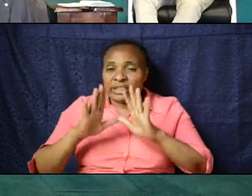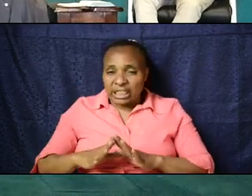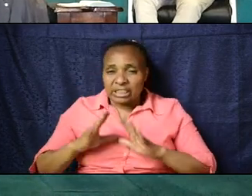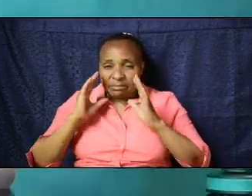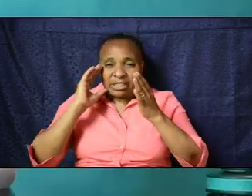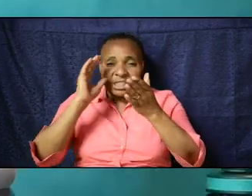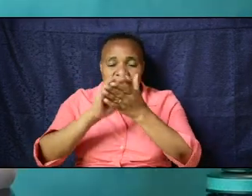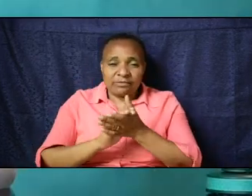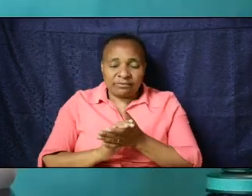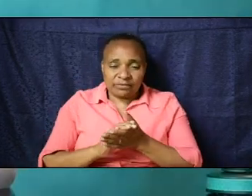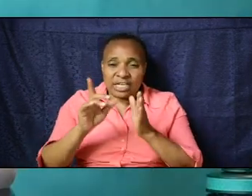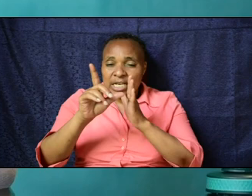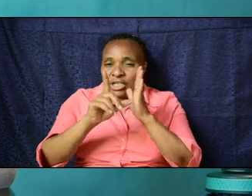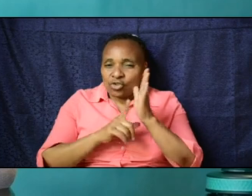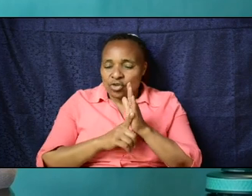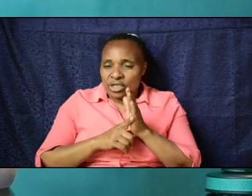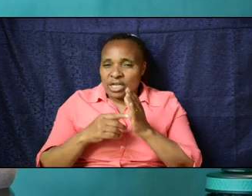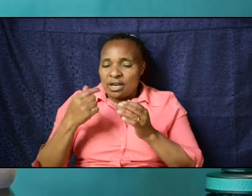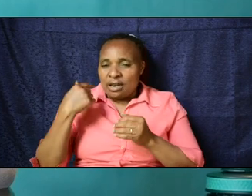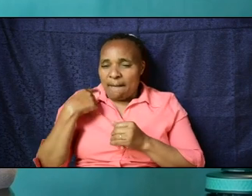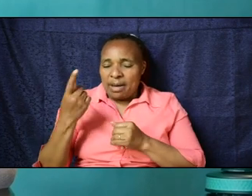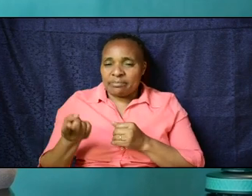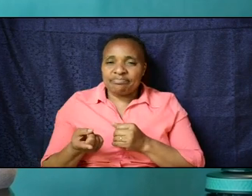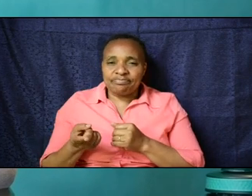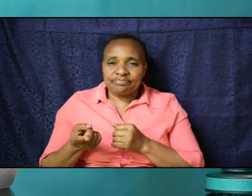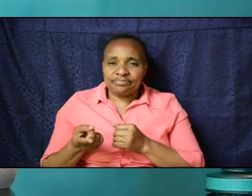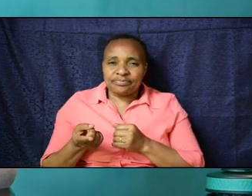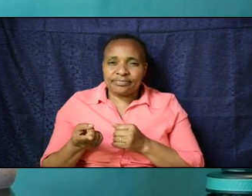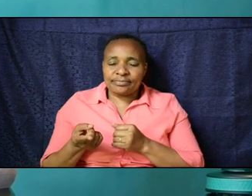lesson. And our fundamental belief is